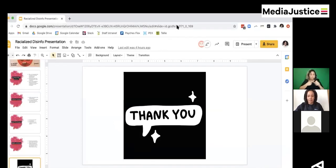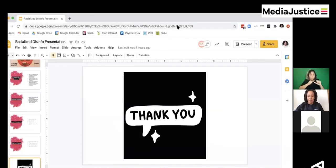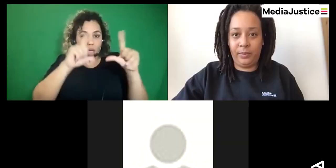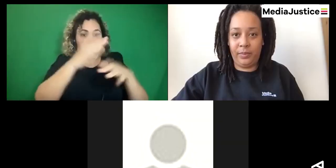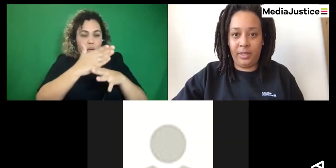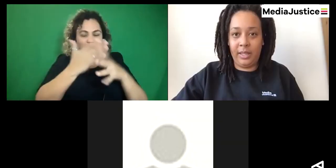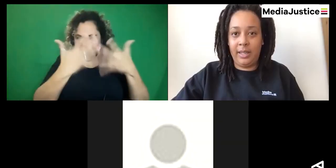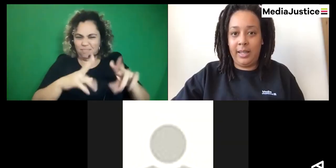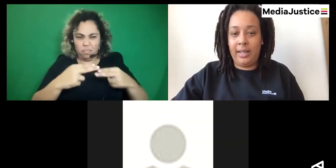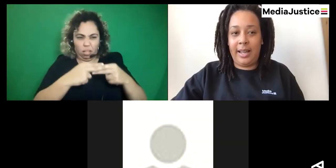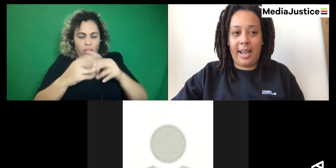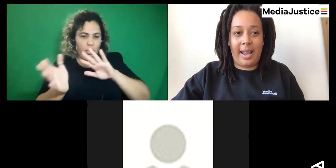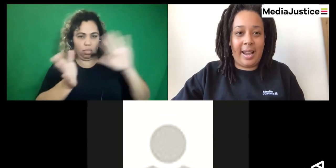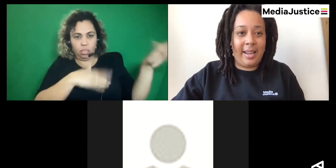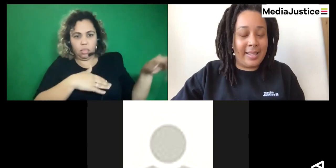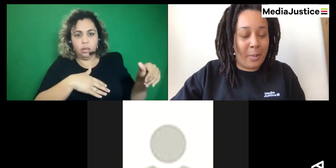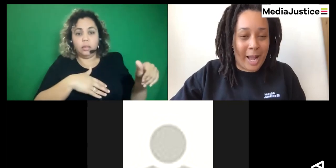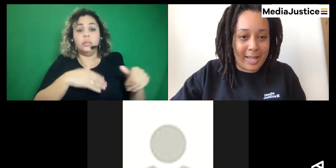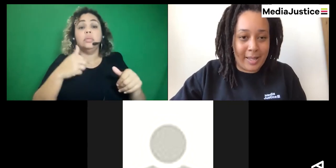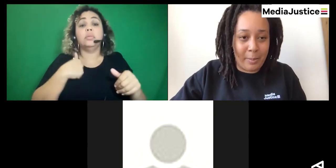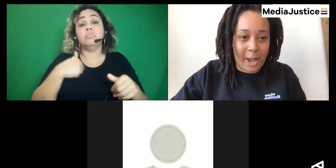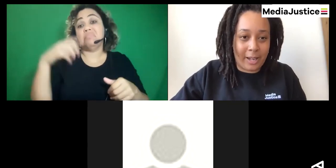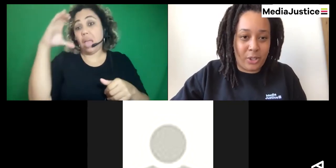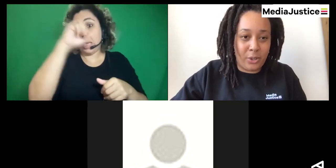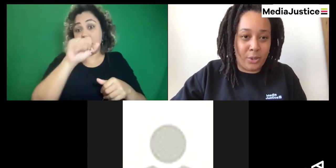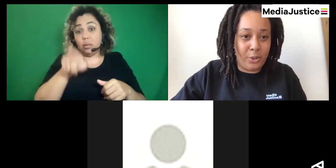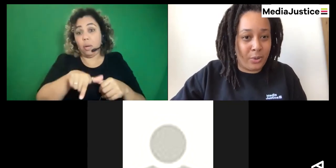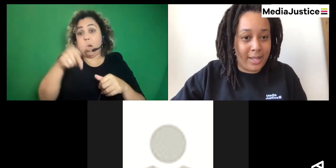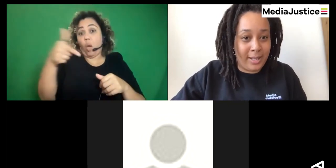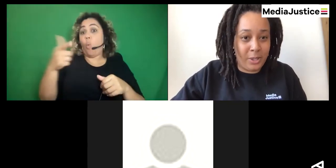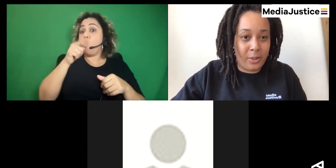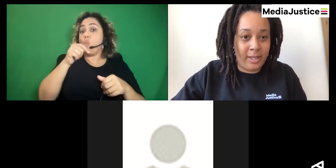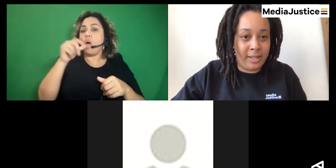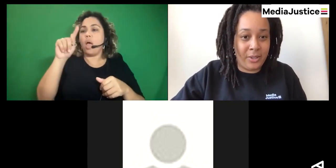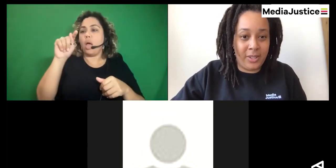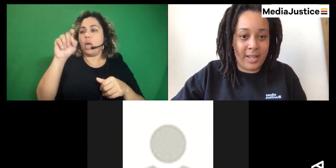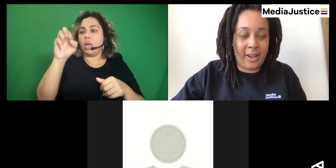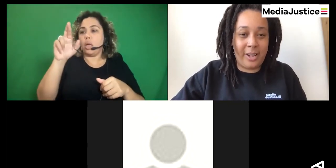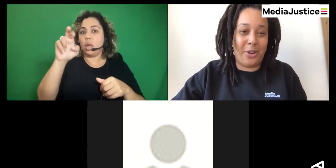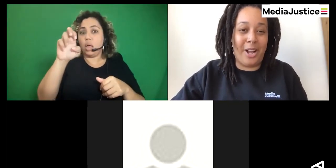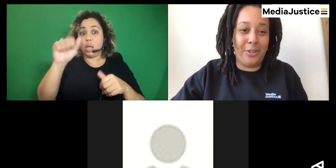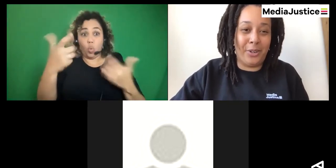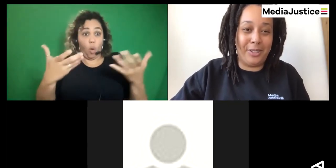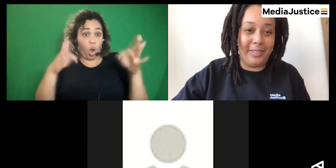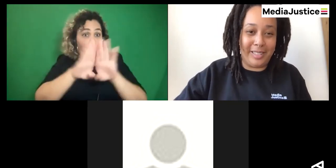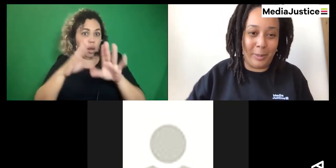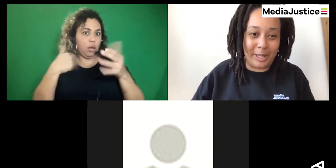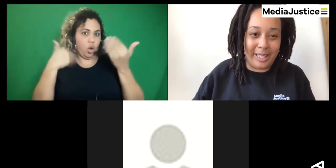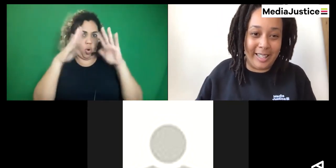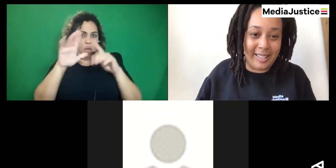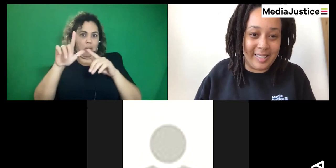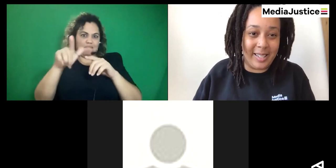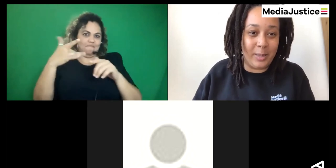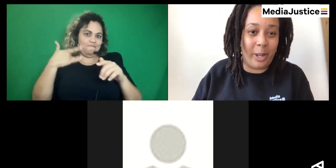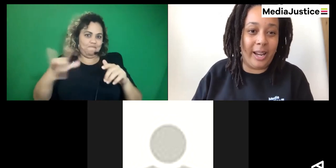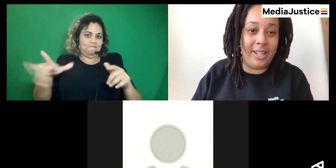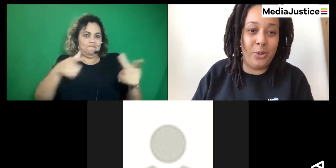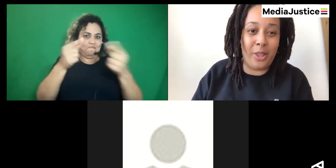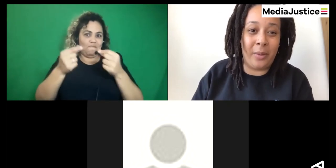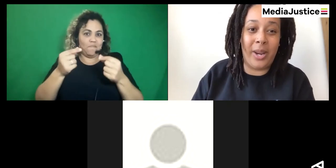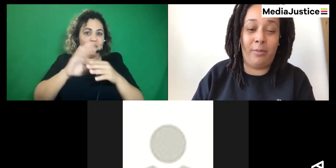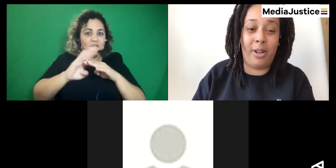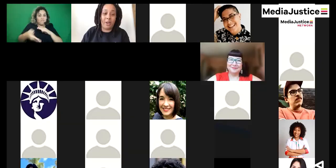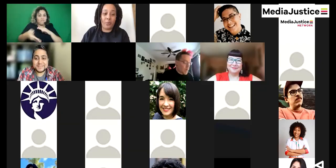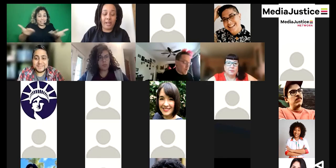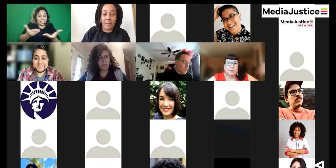and I guess I'll pass it back to Teresa. you want to close this out? I don't know how you all typically in these things, but I